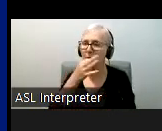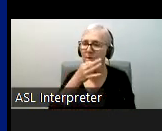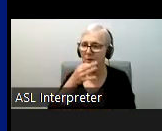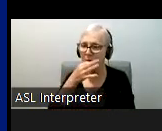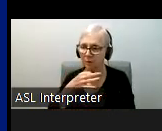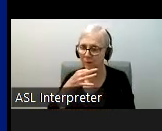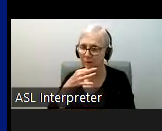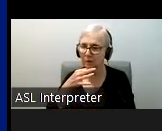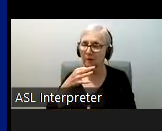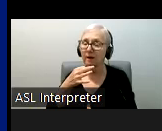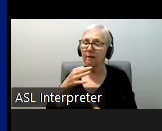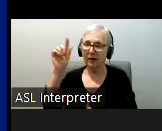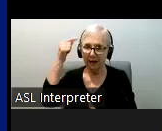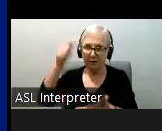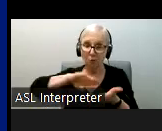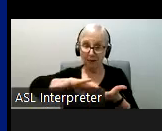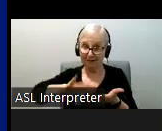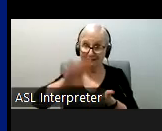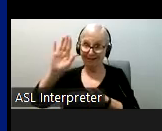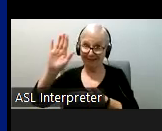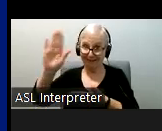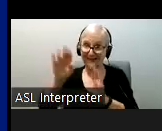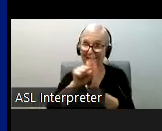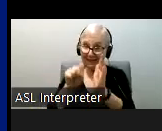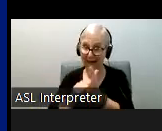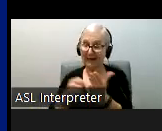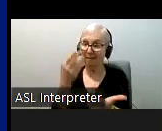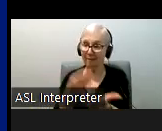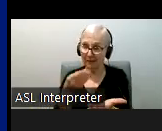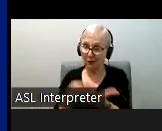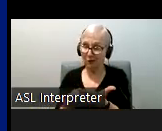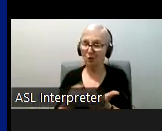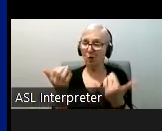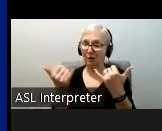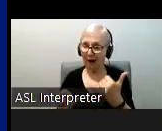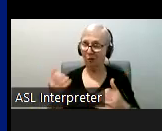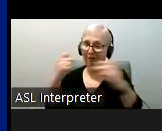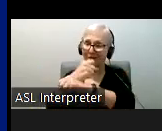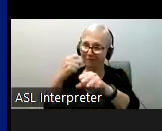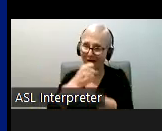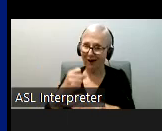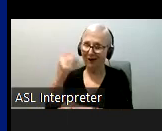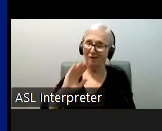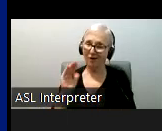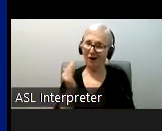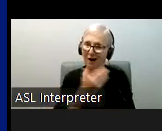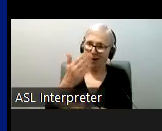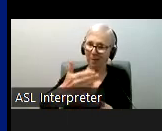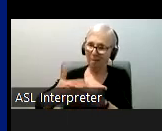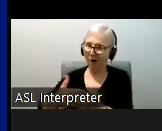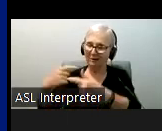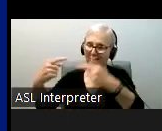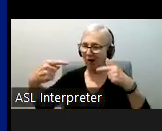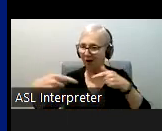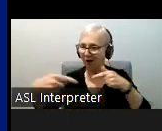governor's released his budget, which is all of us agencies get to go in and debate and fight and argue and advocate for our